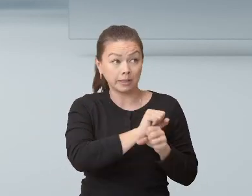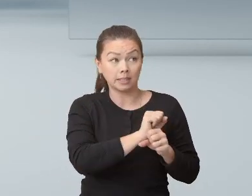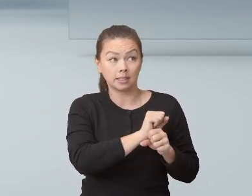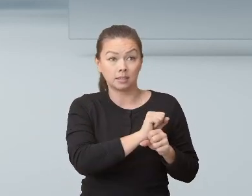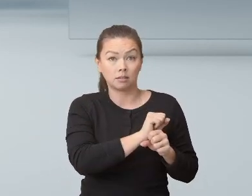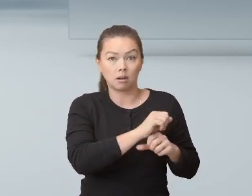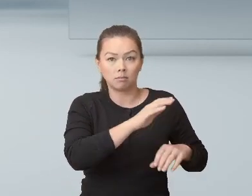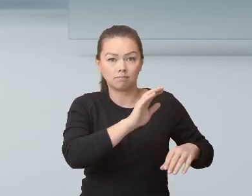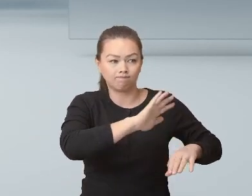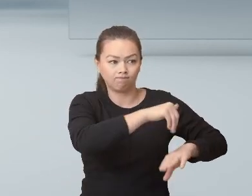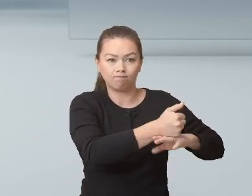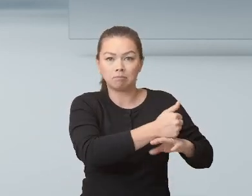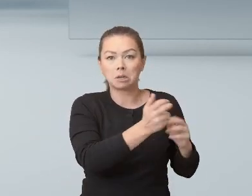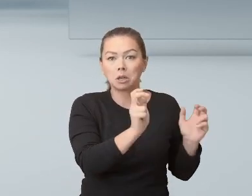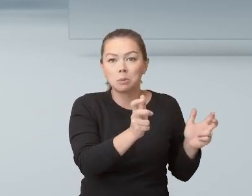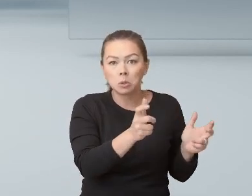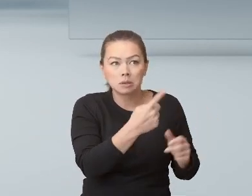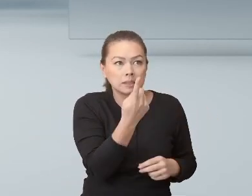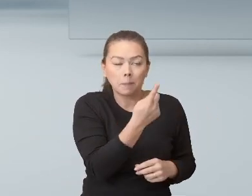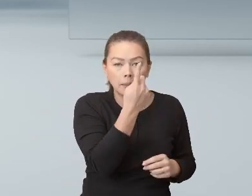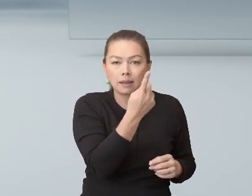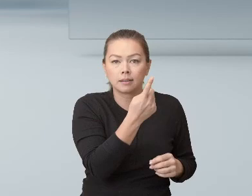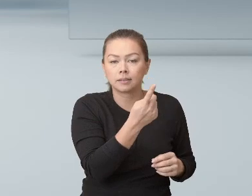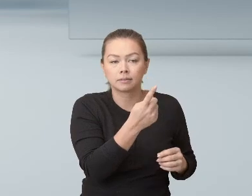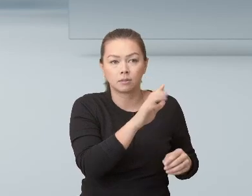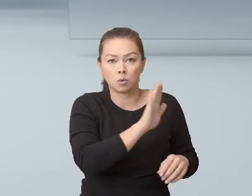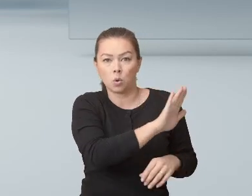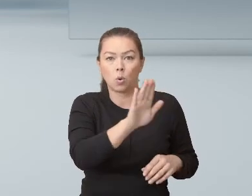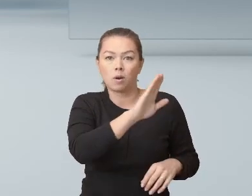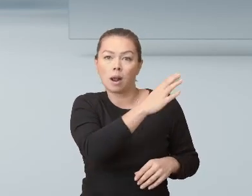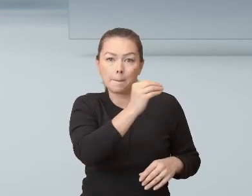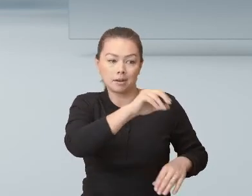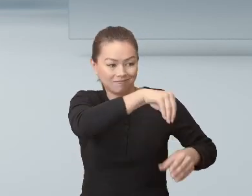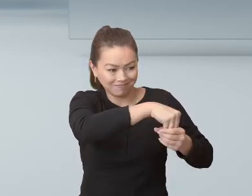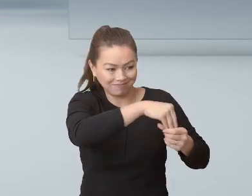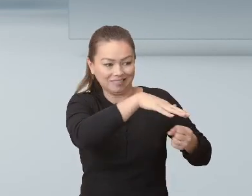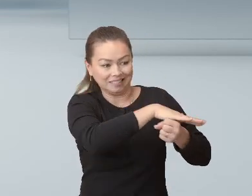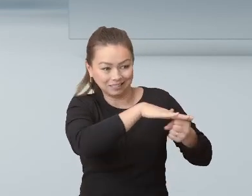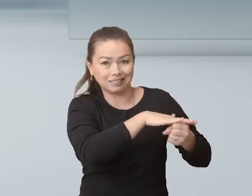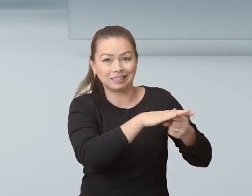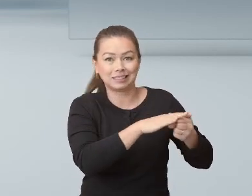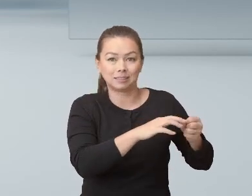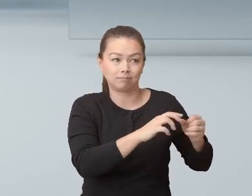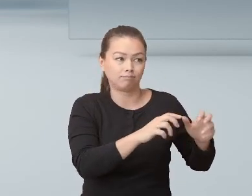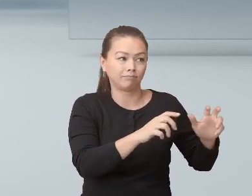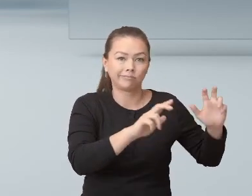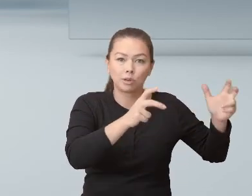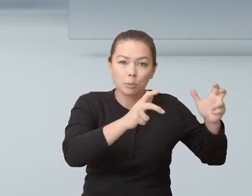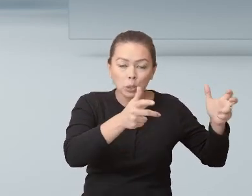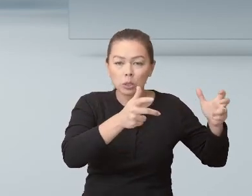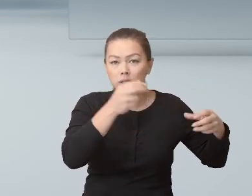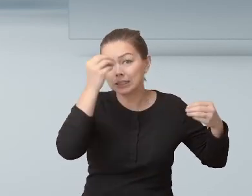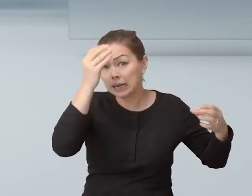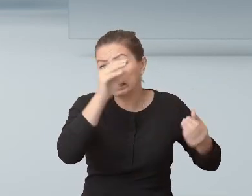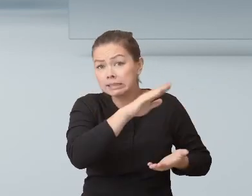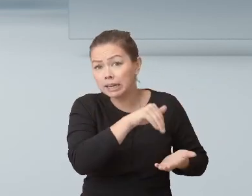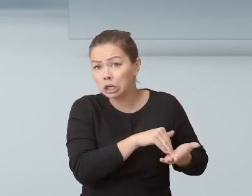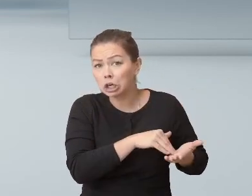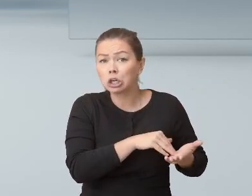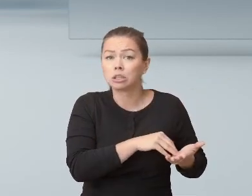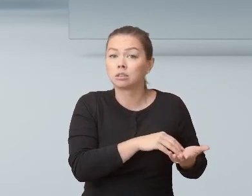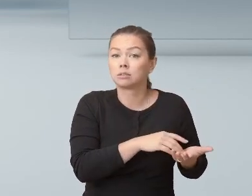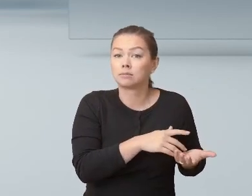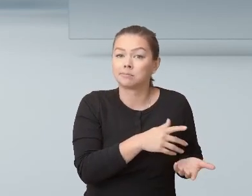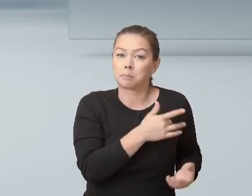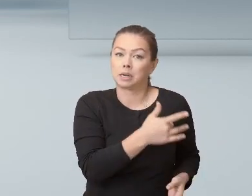it's at a data center, or maybe it's even hosted on Azure. But the thing is, it's sitting more than likely on a box that has